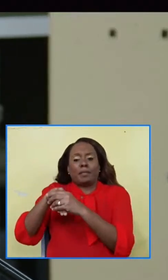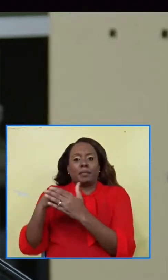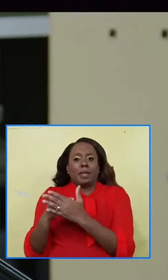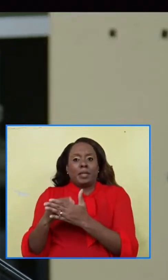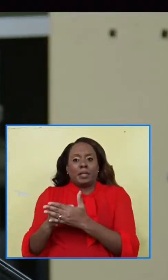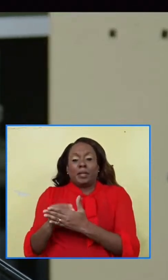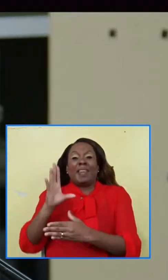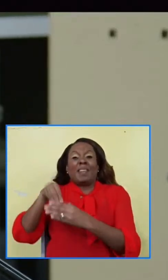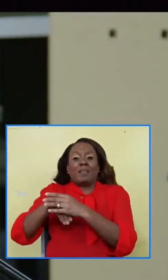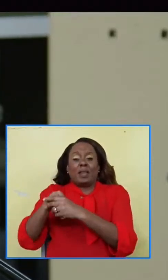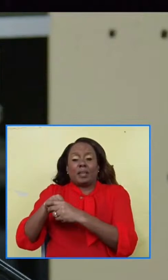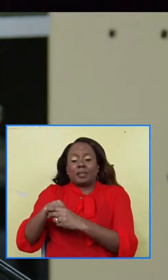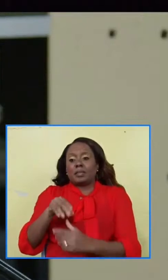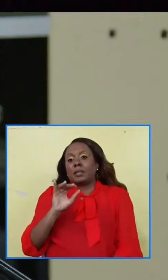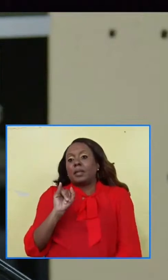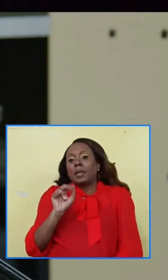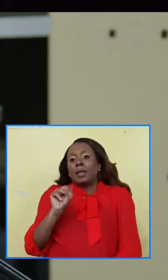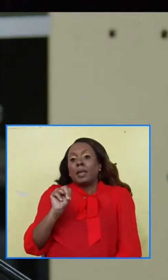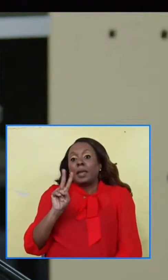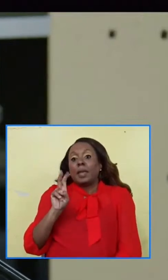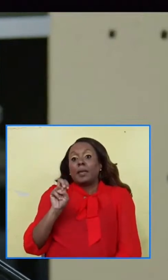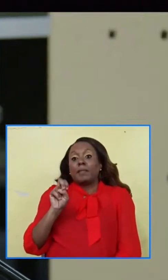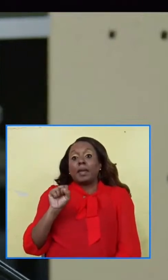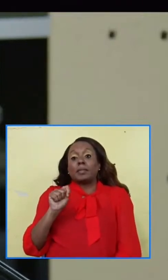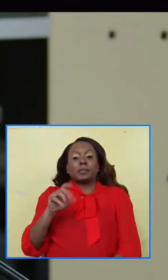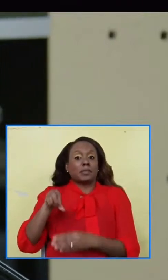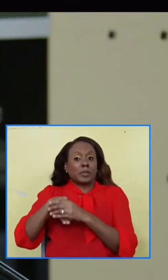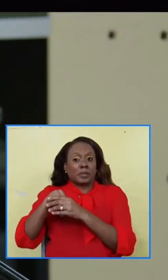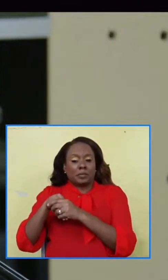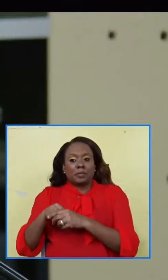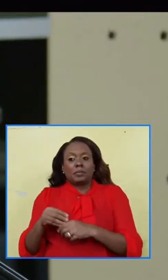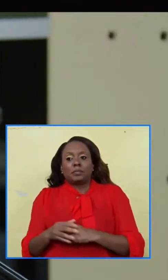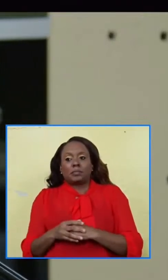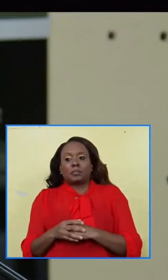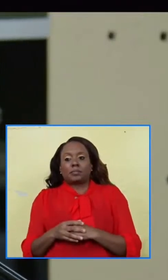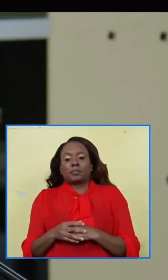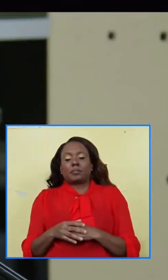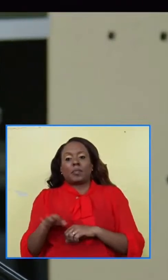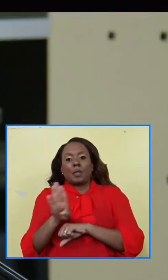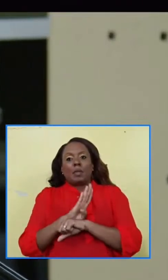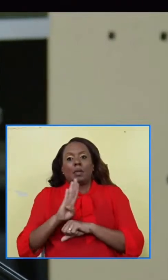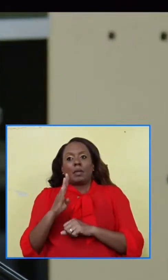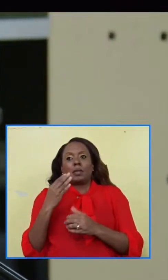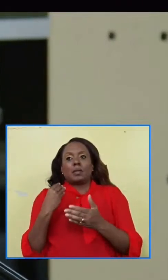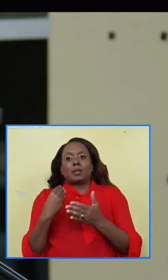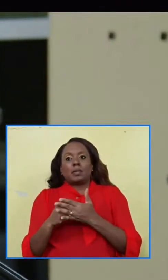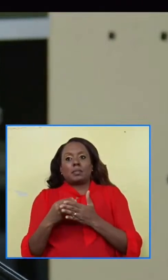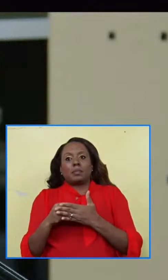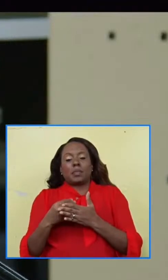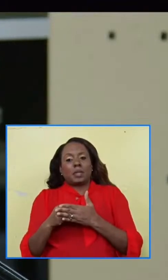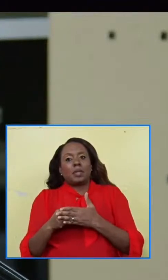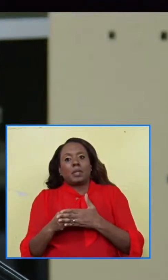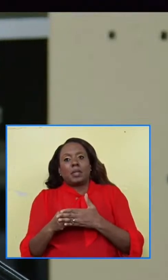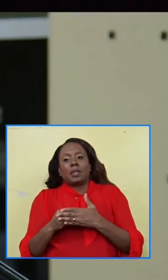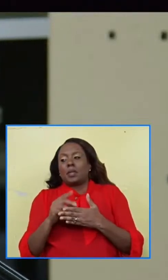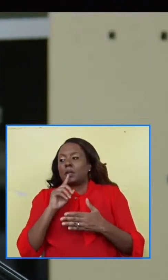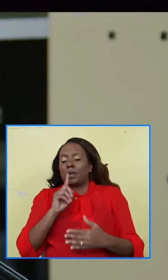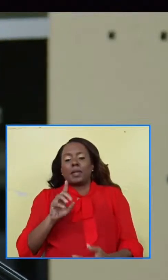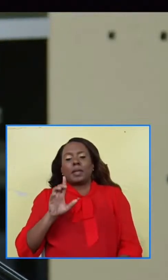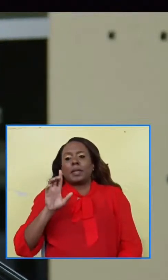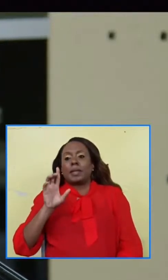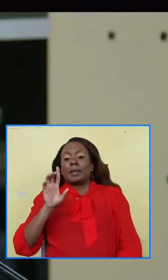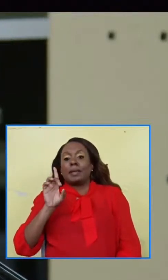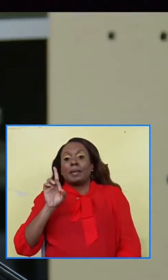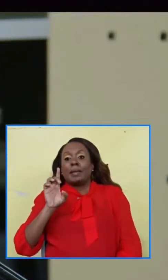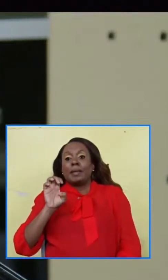there, because money in Barbados is devaluing at a rapid rate. It has to